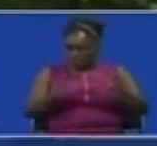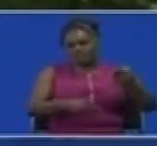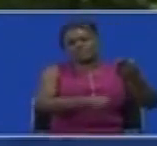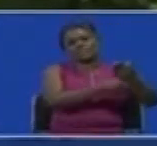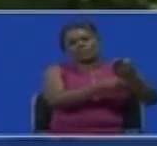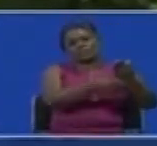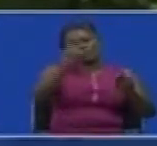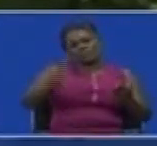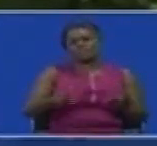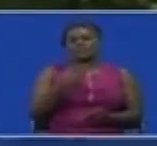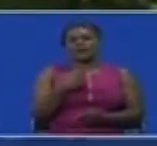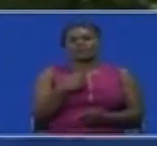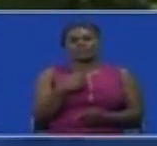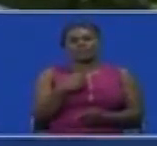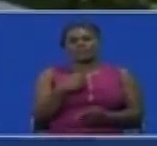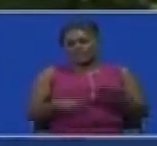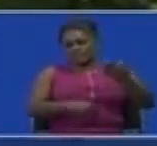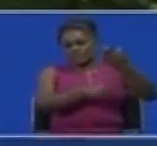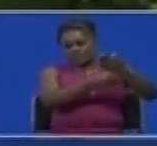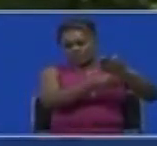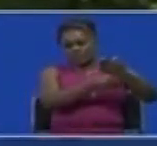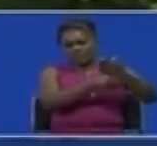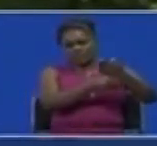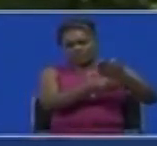backup. And a backup, if it's